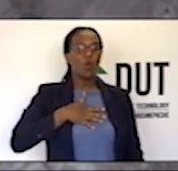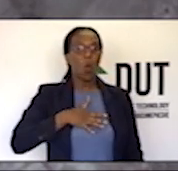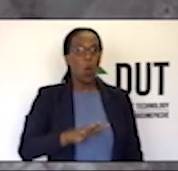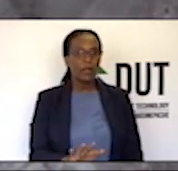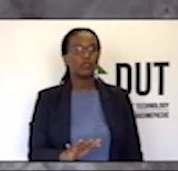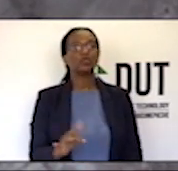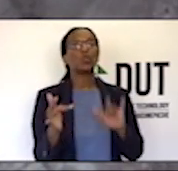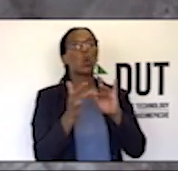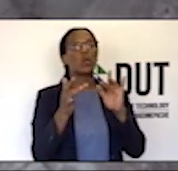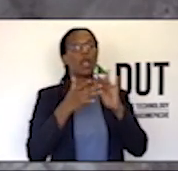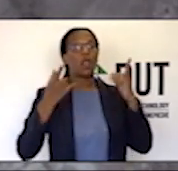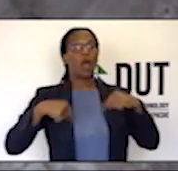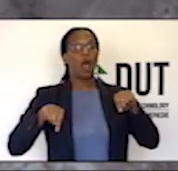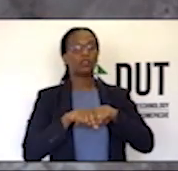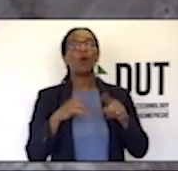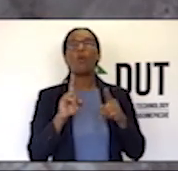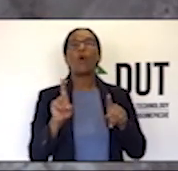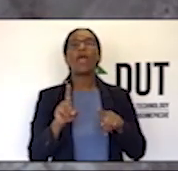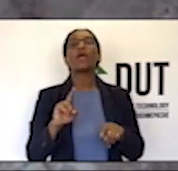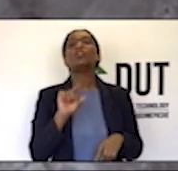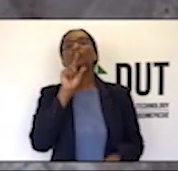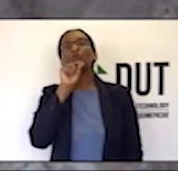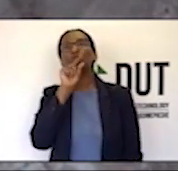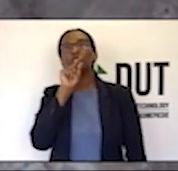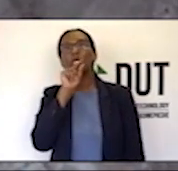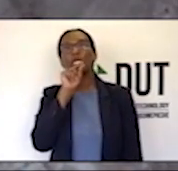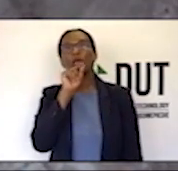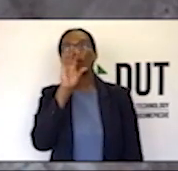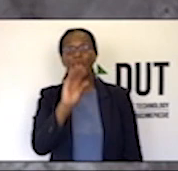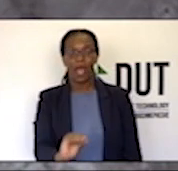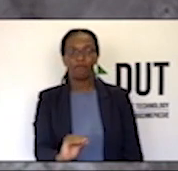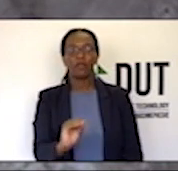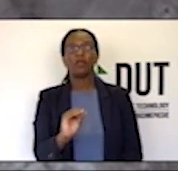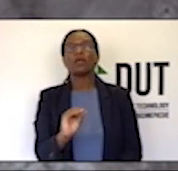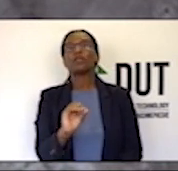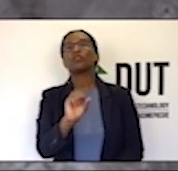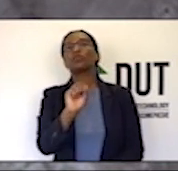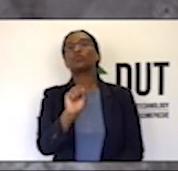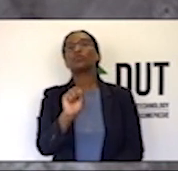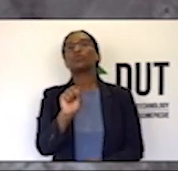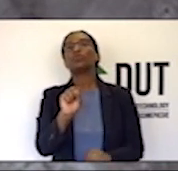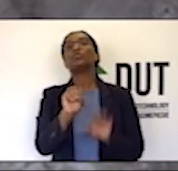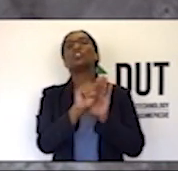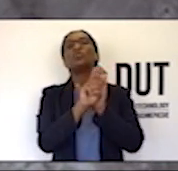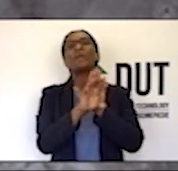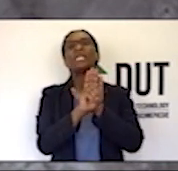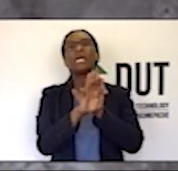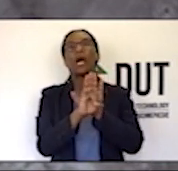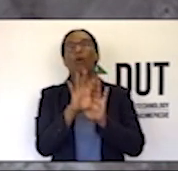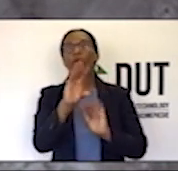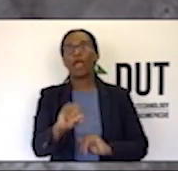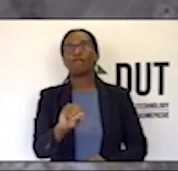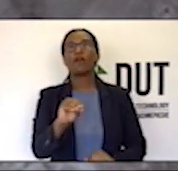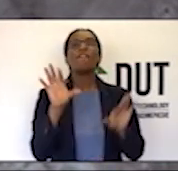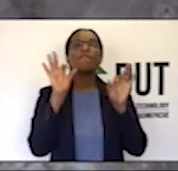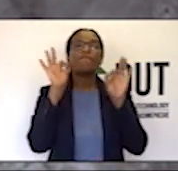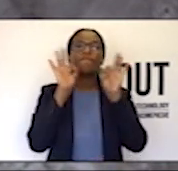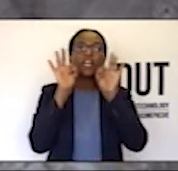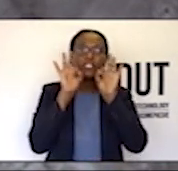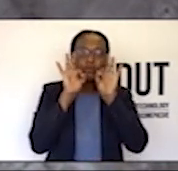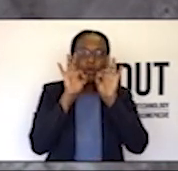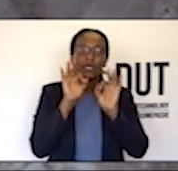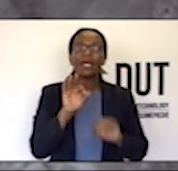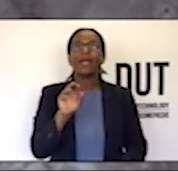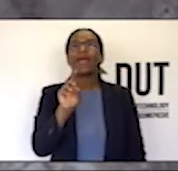various social media platforms, we have a Facebook page and our handle is at DUT HIV and